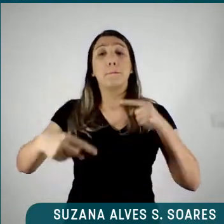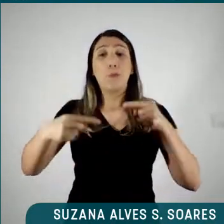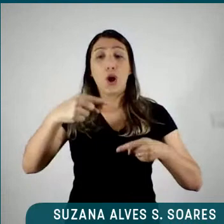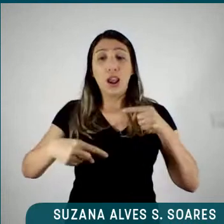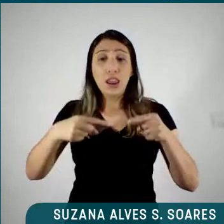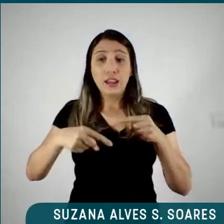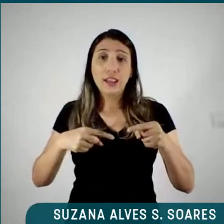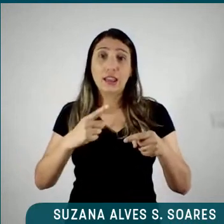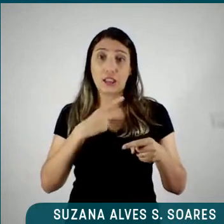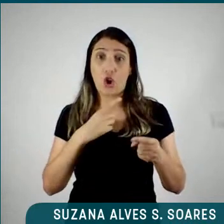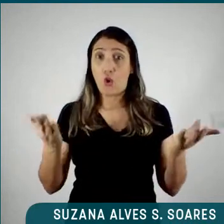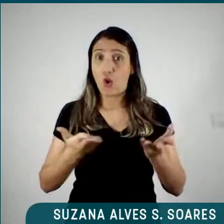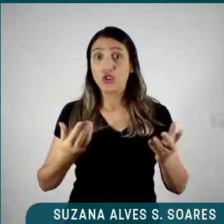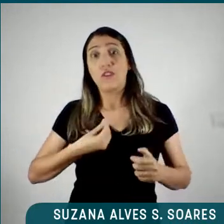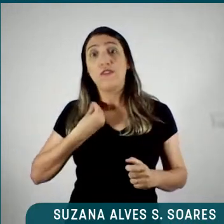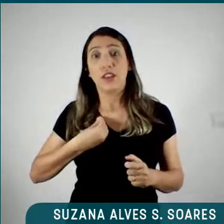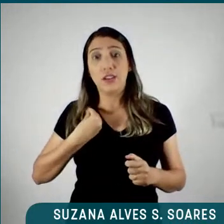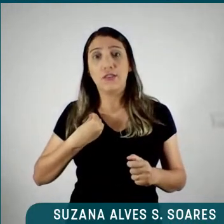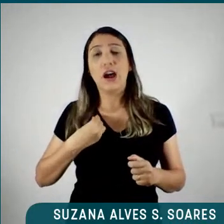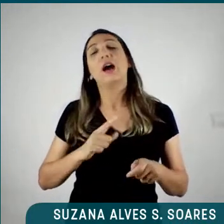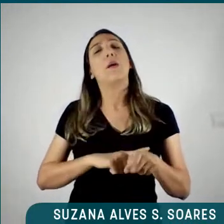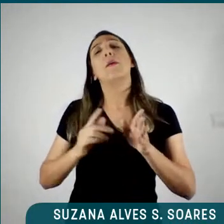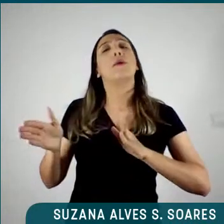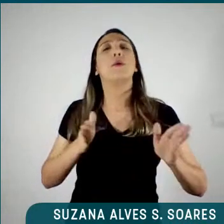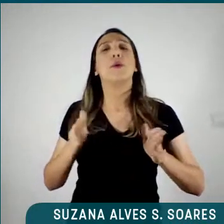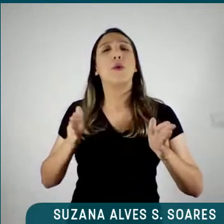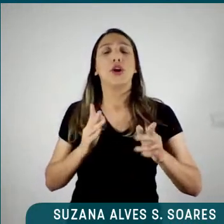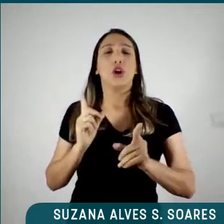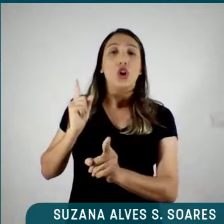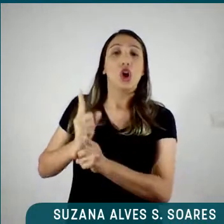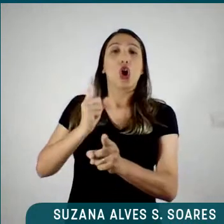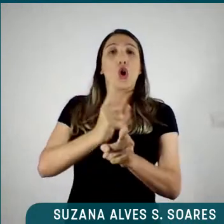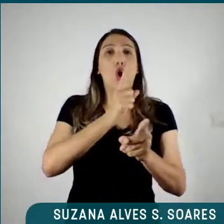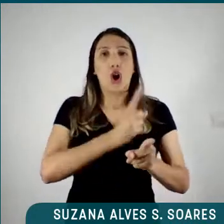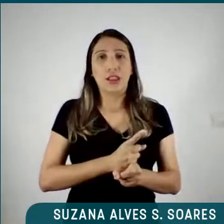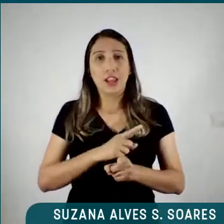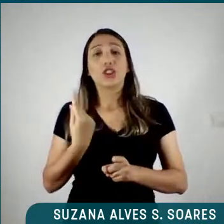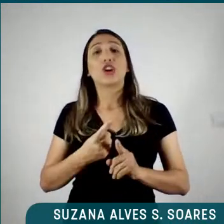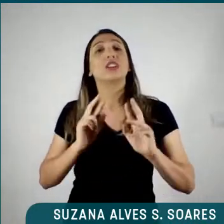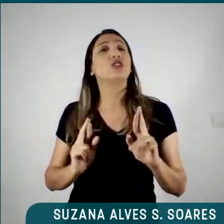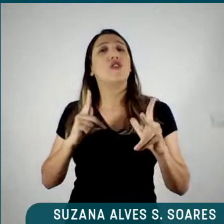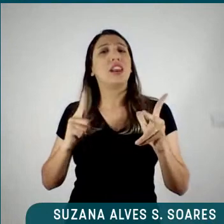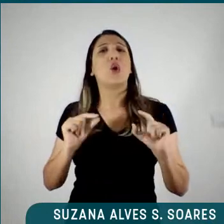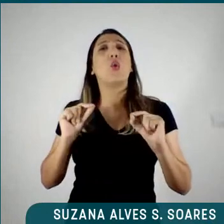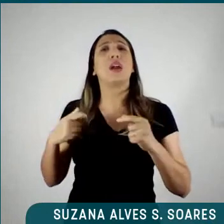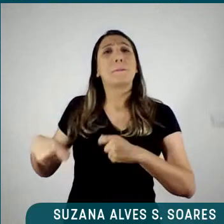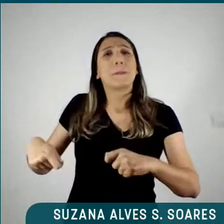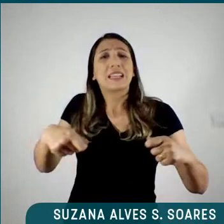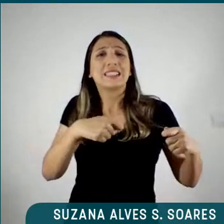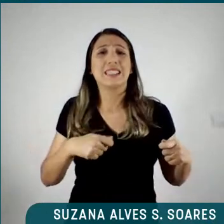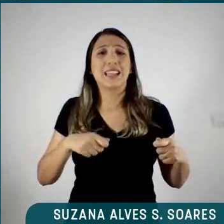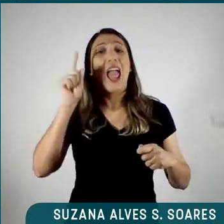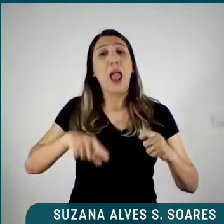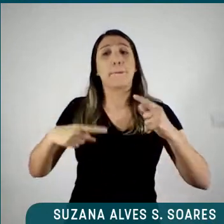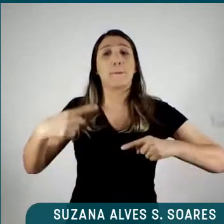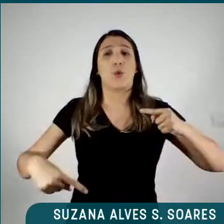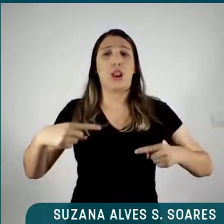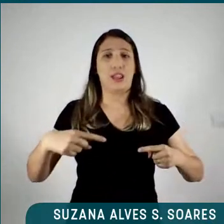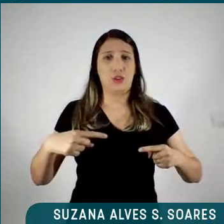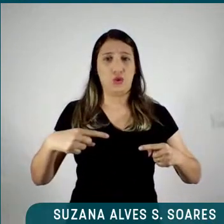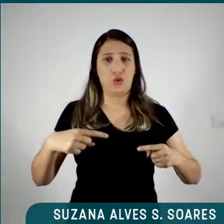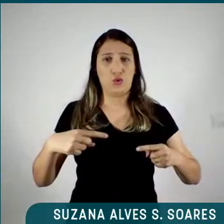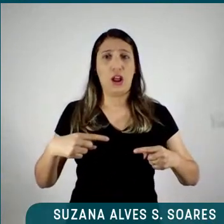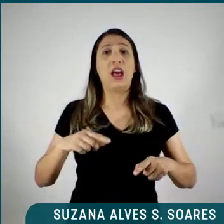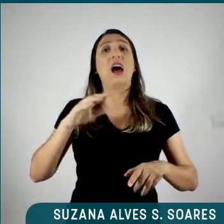narratives, and when I look at the politics that we live, when we look at the politics of space, of